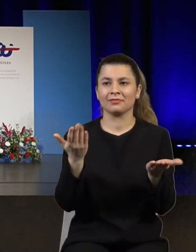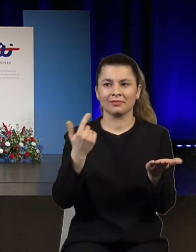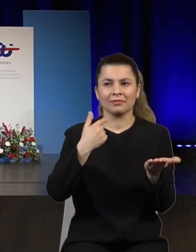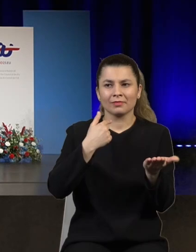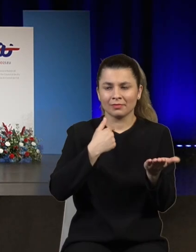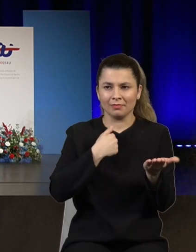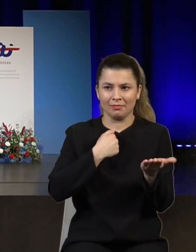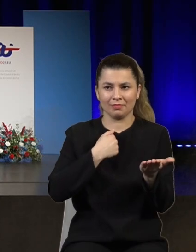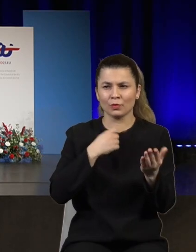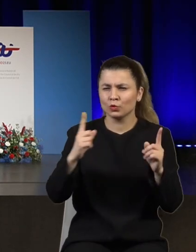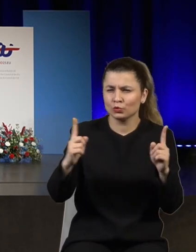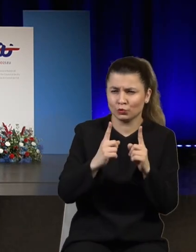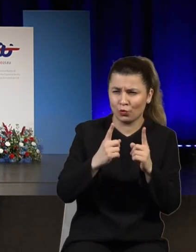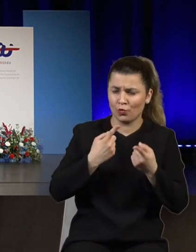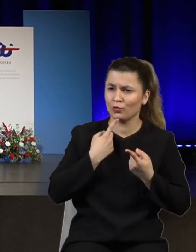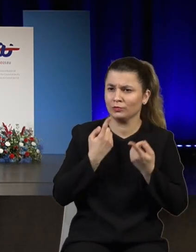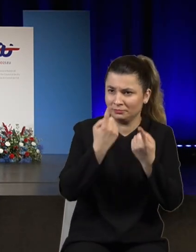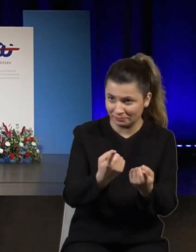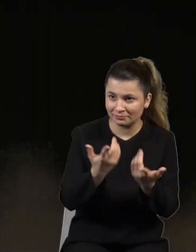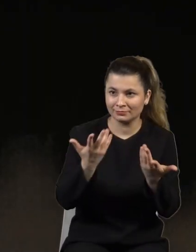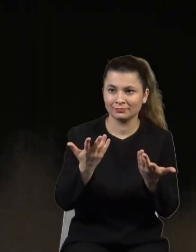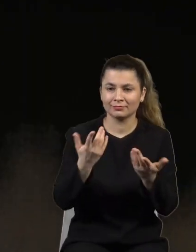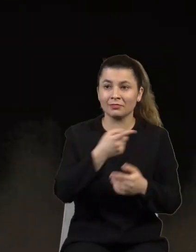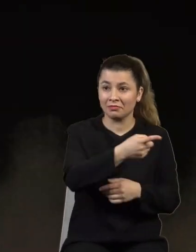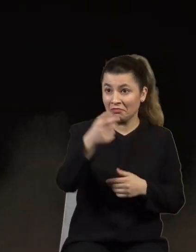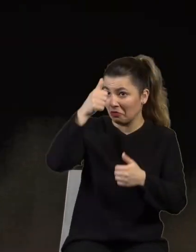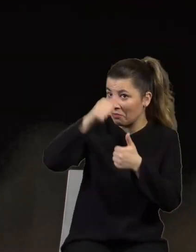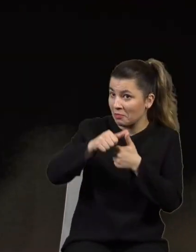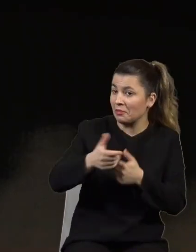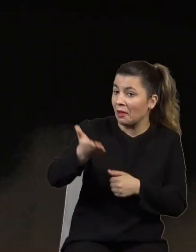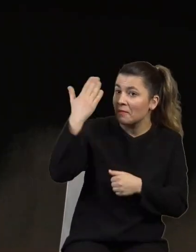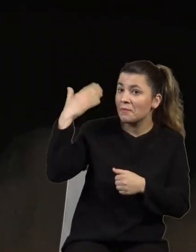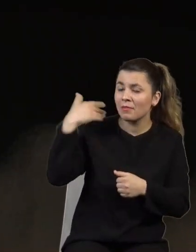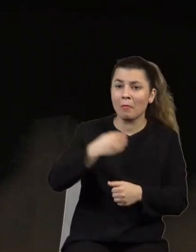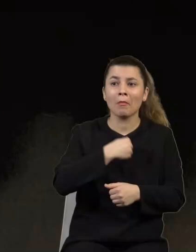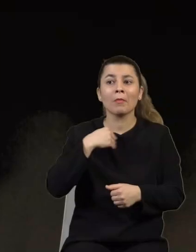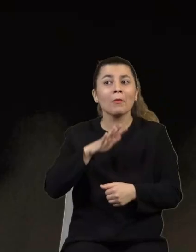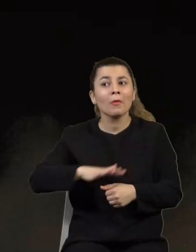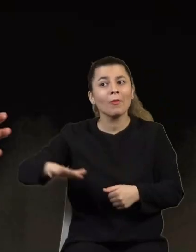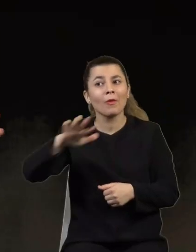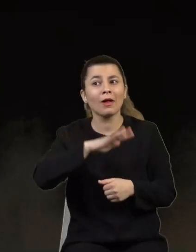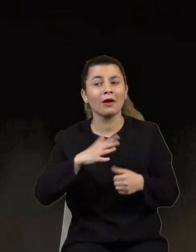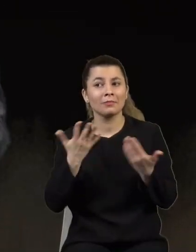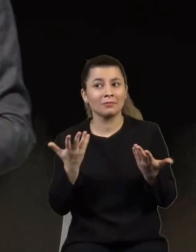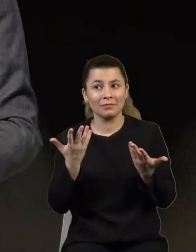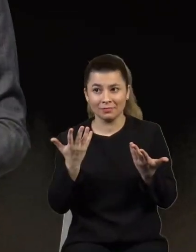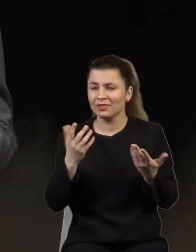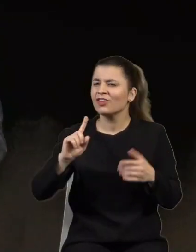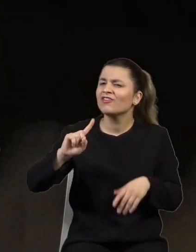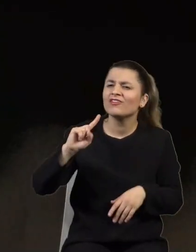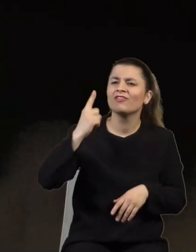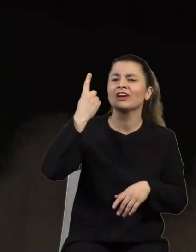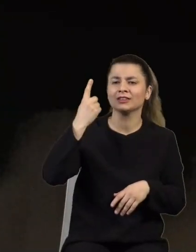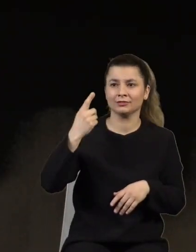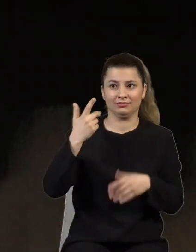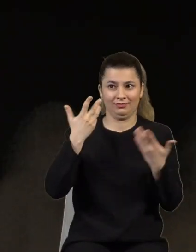when Poland for the first time held the presidency in the European Union. Maybe someone of you remember.